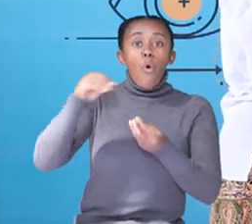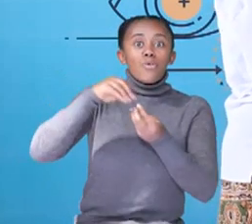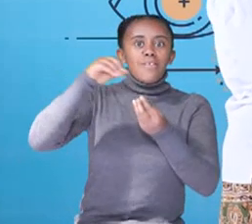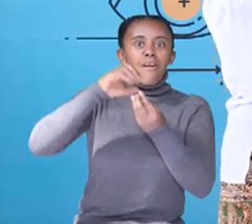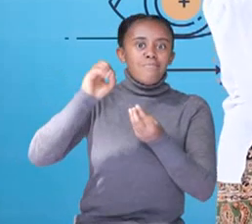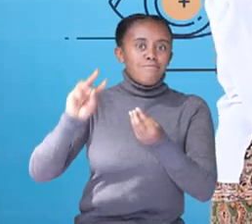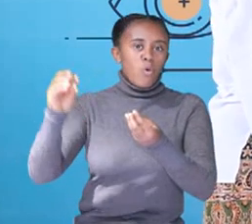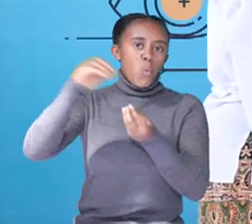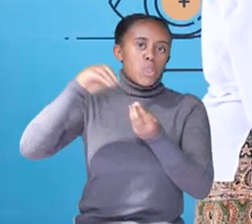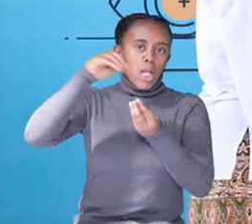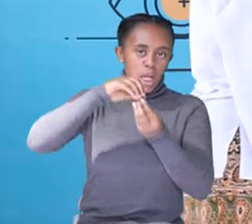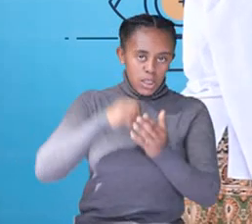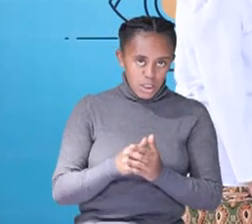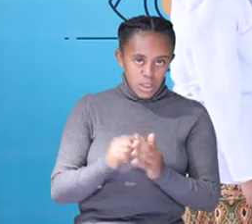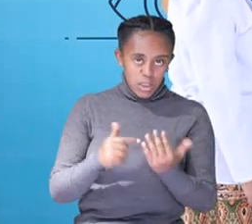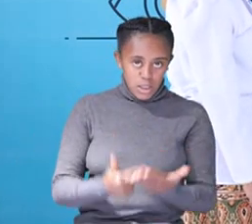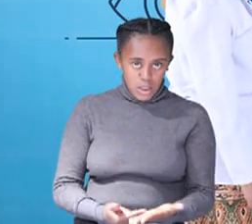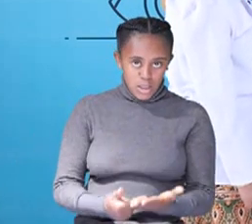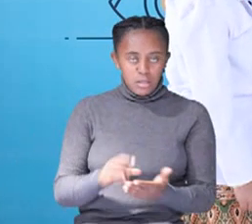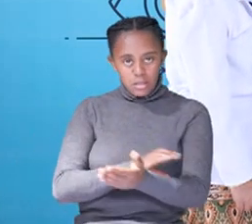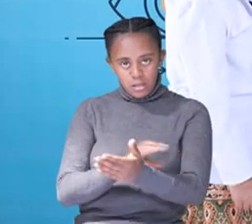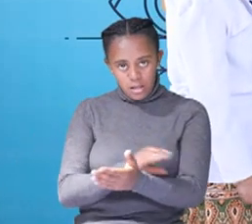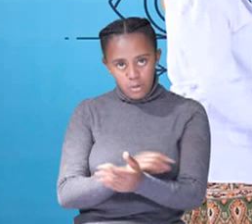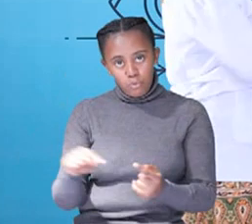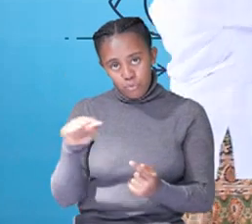oxidized, and this hydrogen will be used by the cell